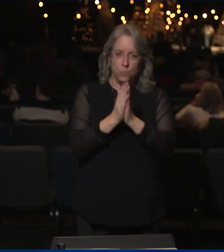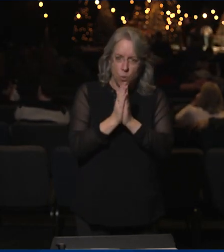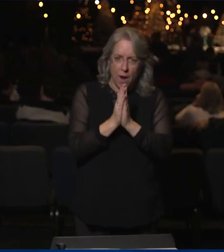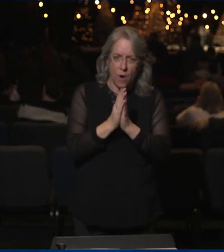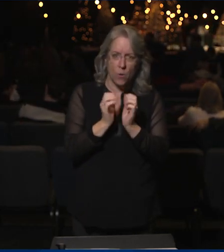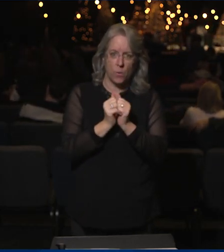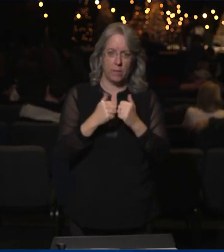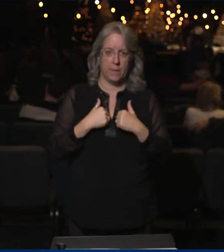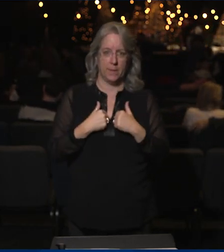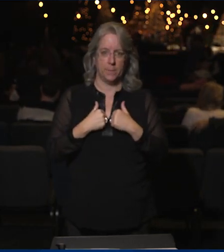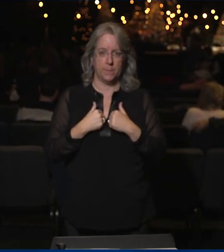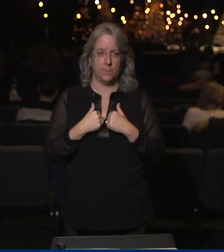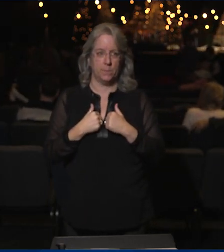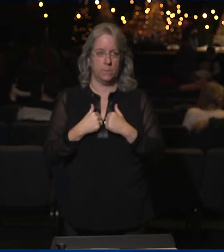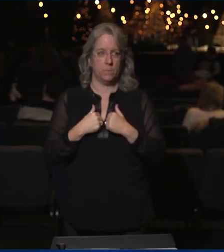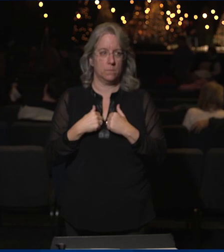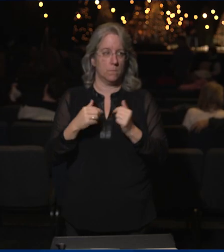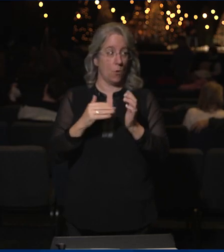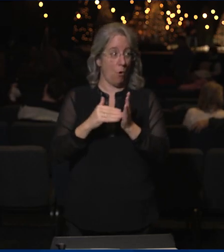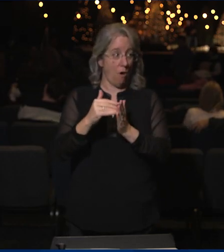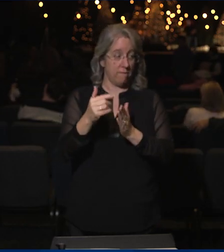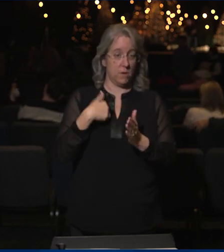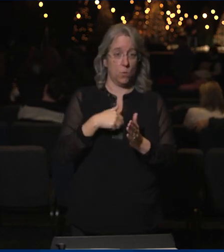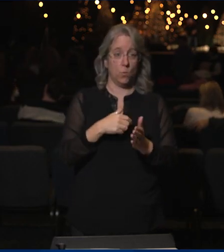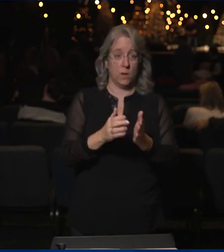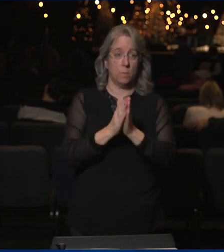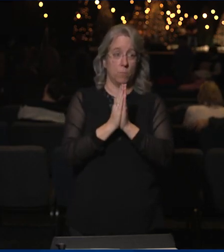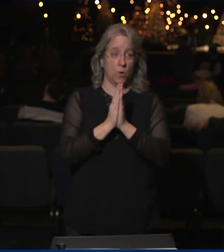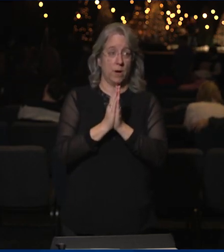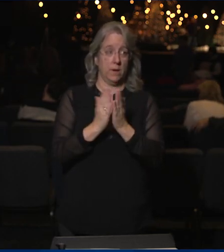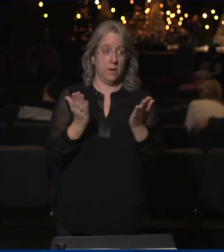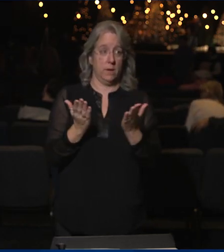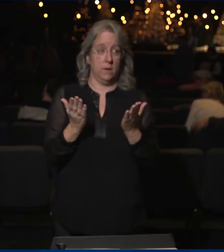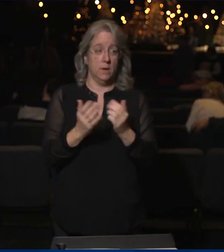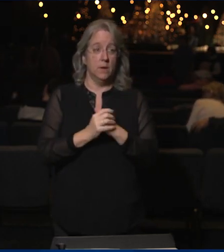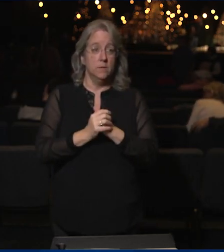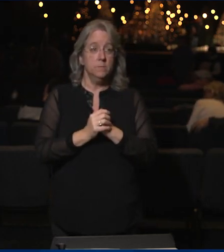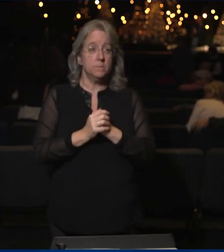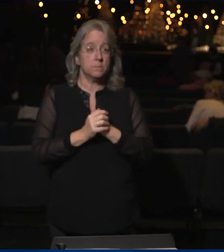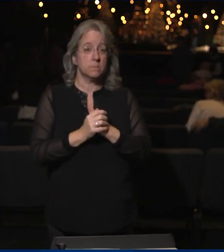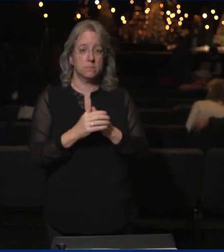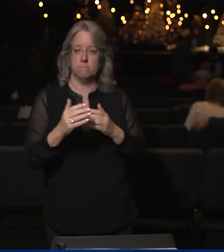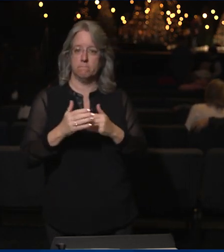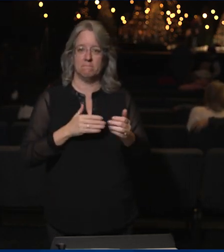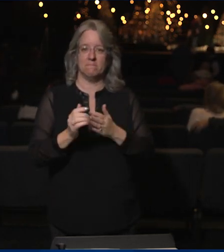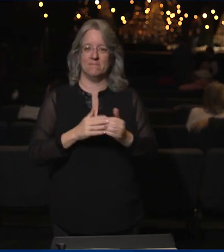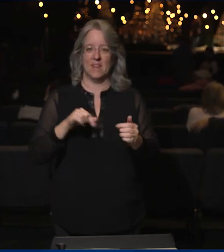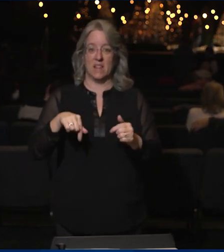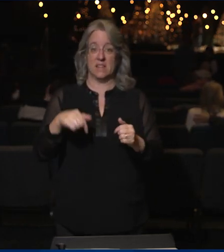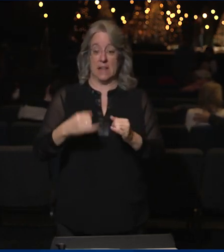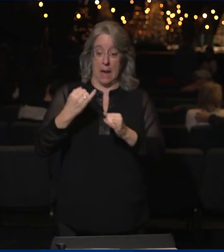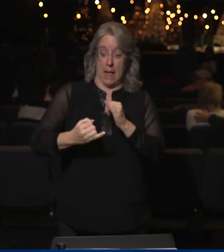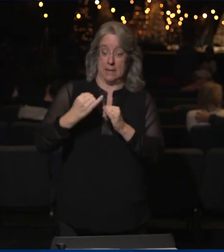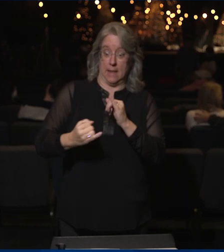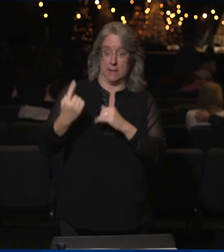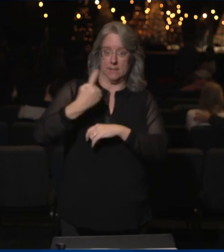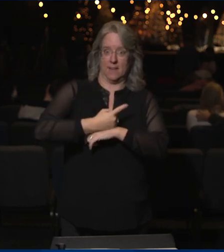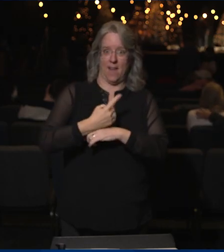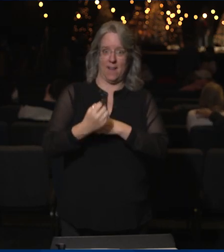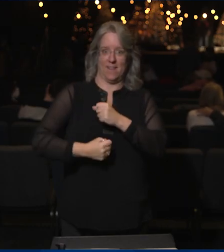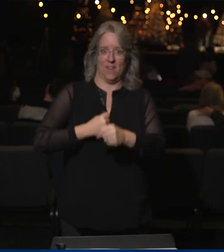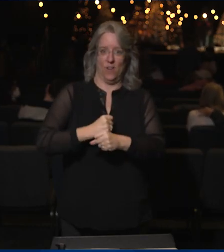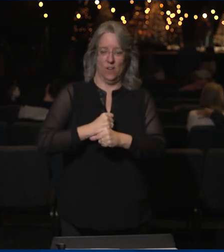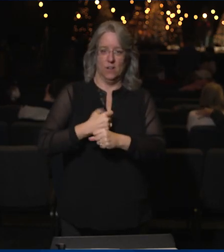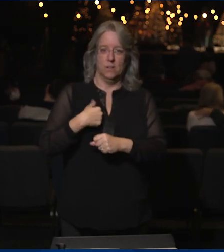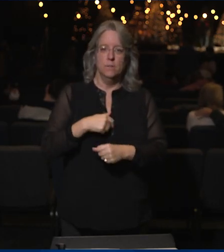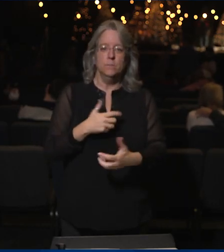prayer with me that we often pray here, even though it's the last day of the year. It's a special day, but we want to